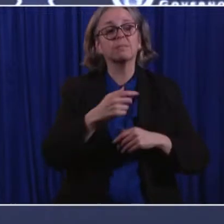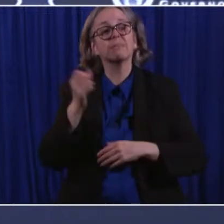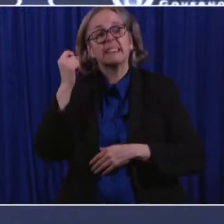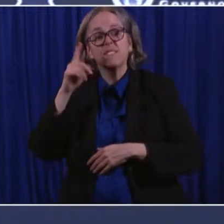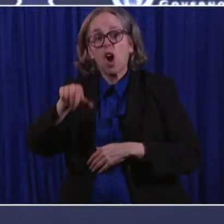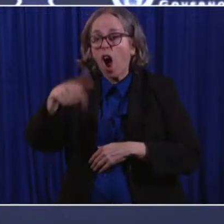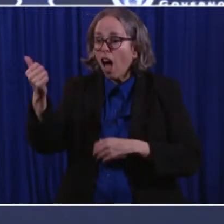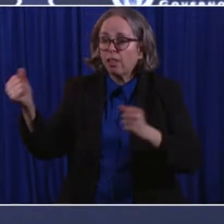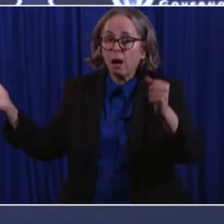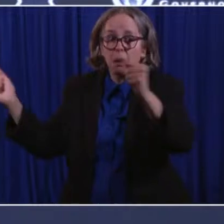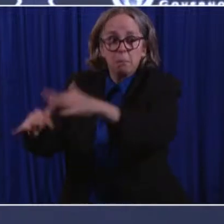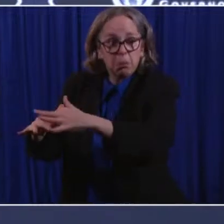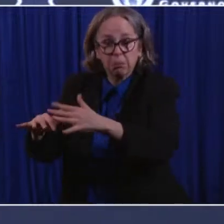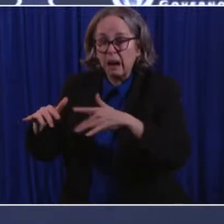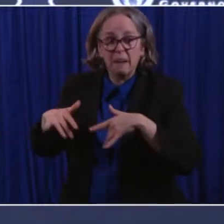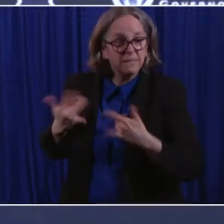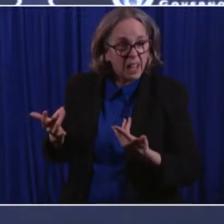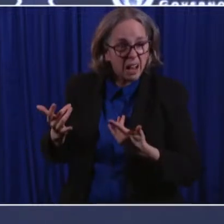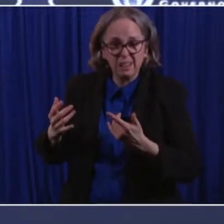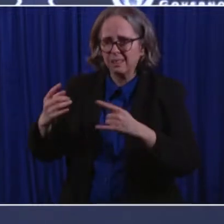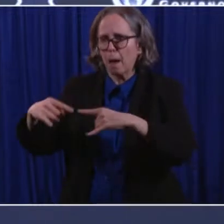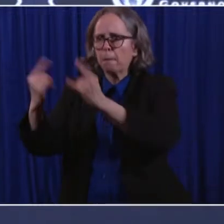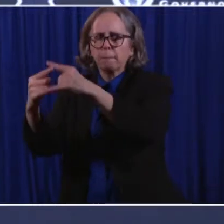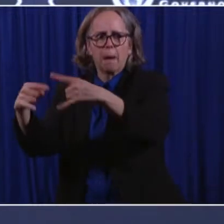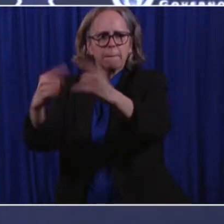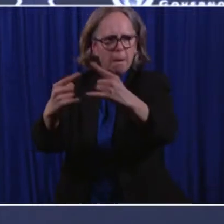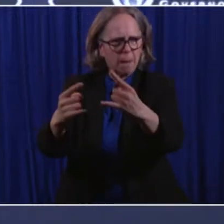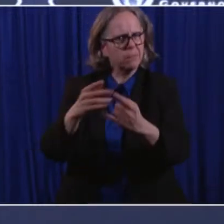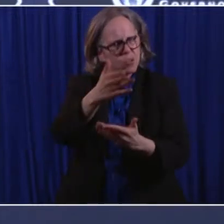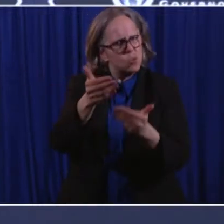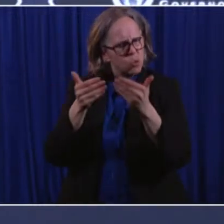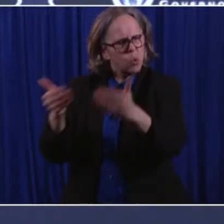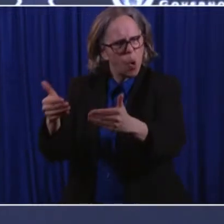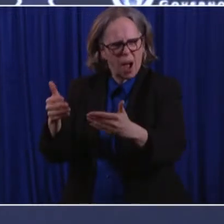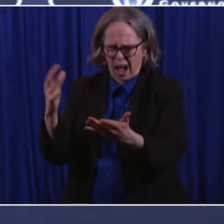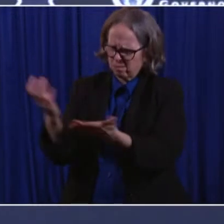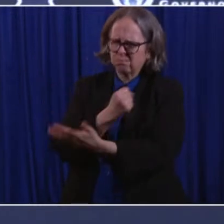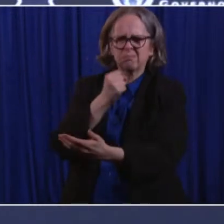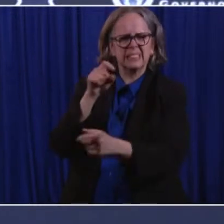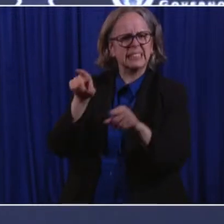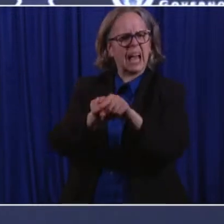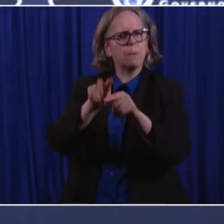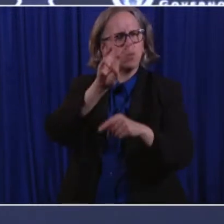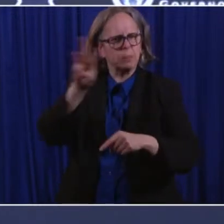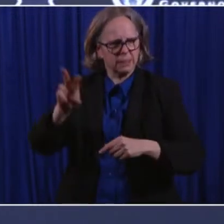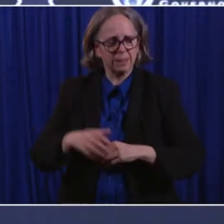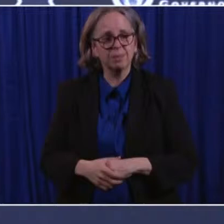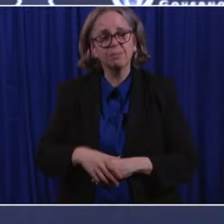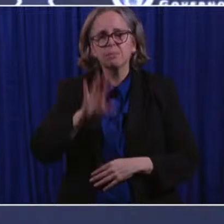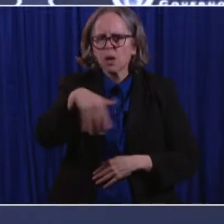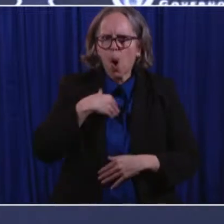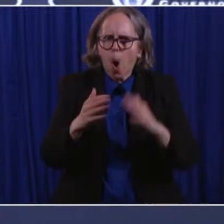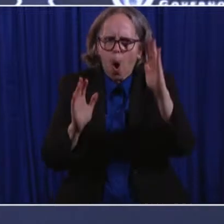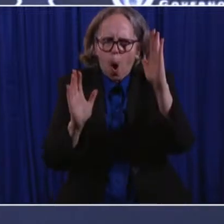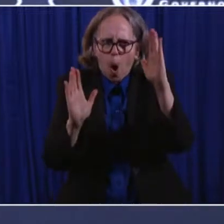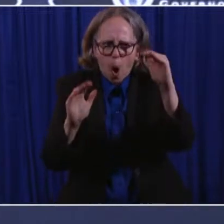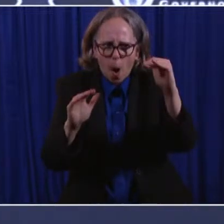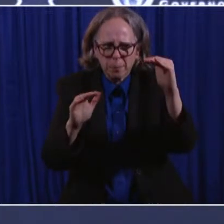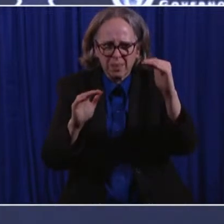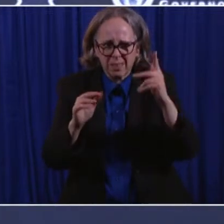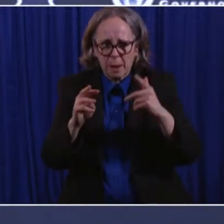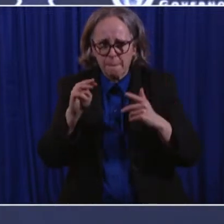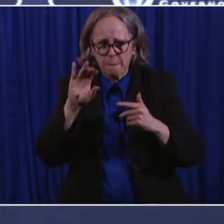the coming weeks. We hope that those will open on the 29th, including the one, or at least the week of the 29th, including the one right